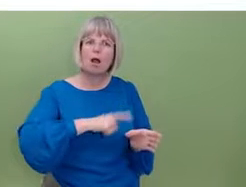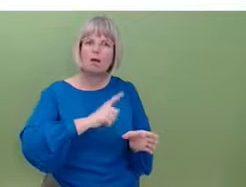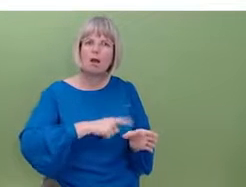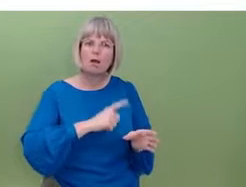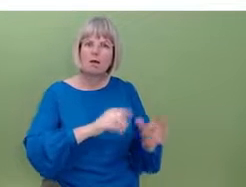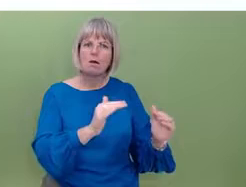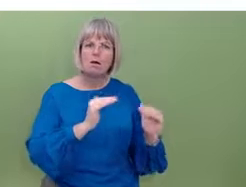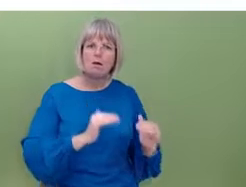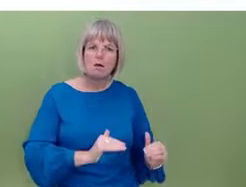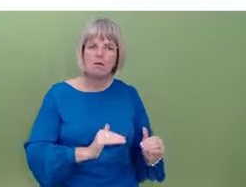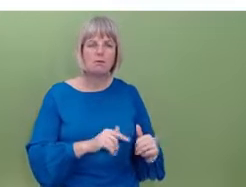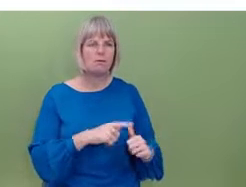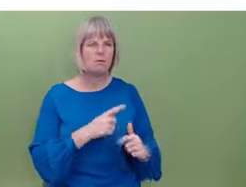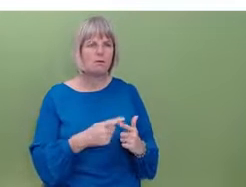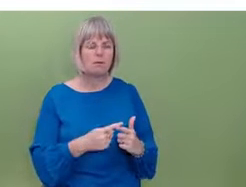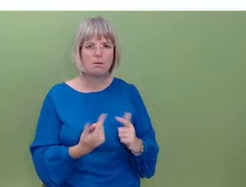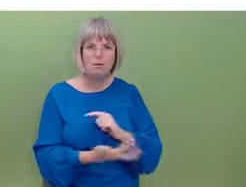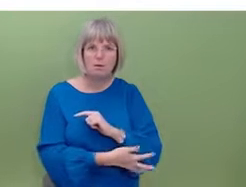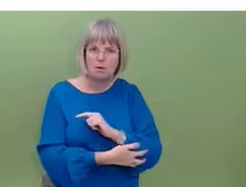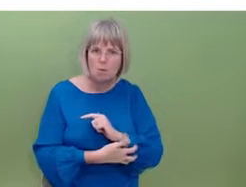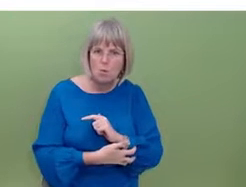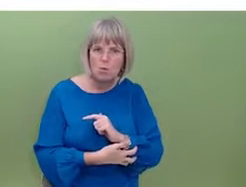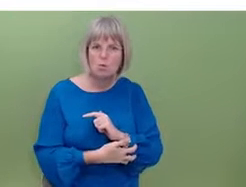who are also